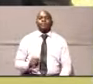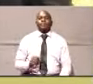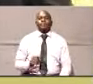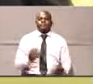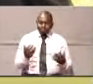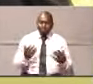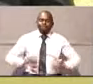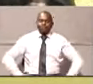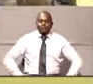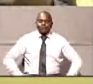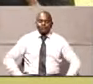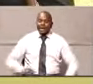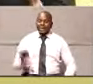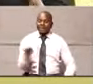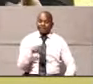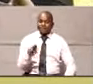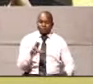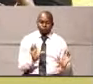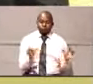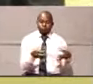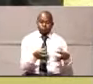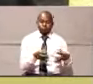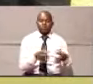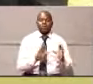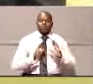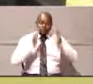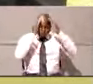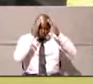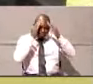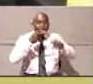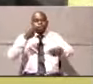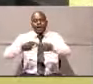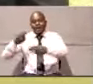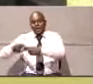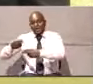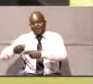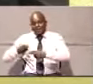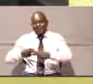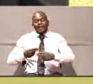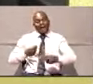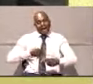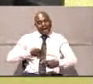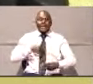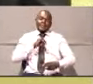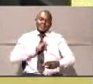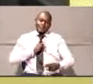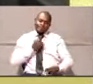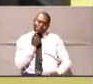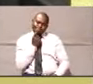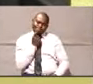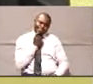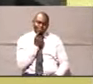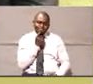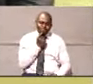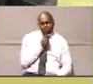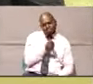so. Fellow bishops nominate colleagues. Colleagues. Okay. I think so and so